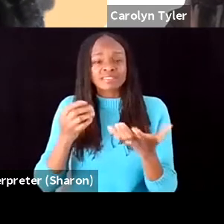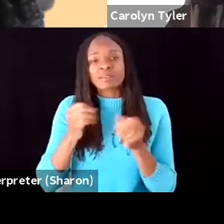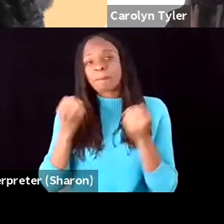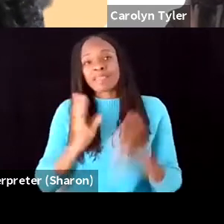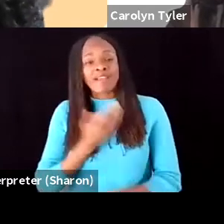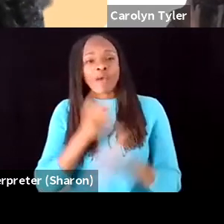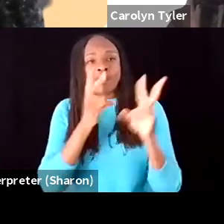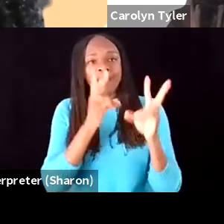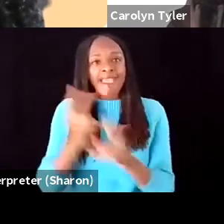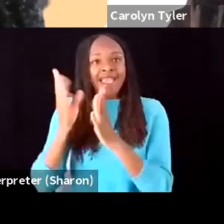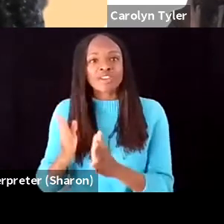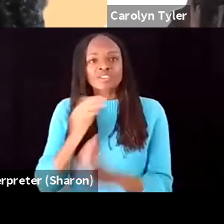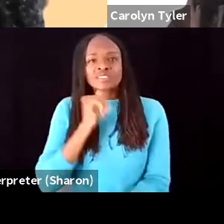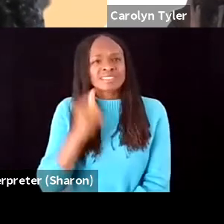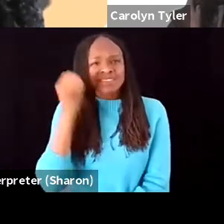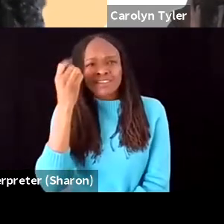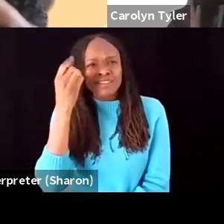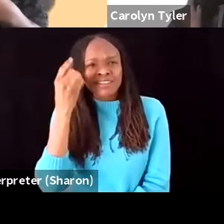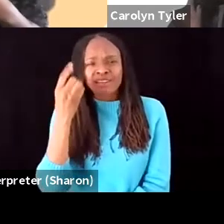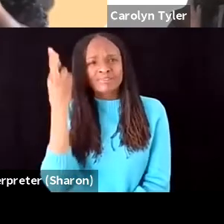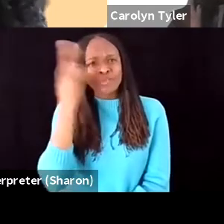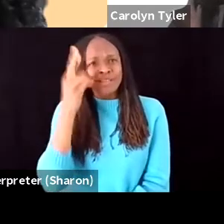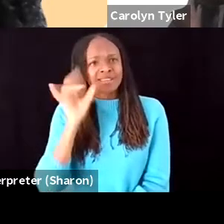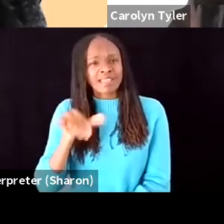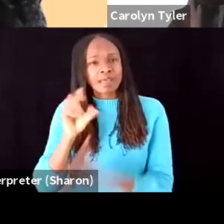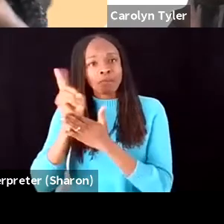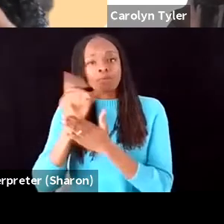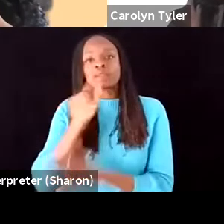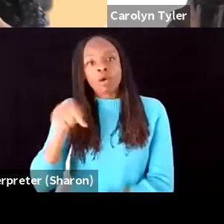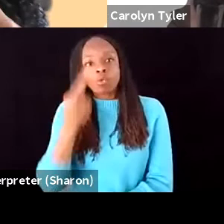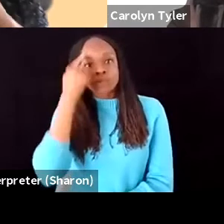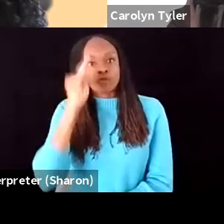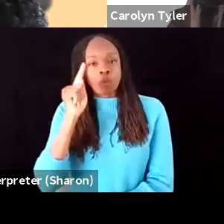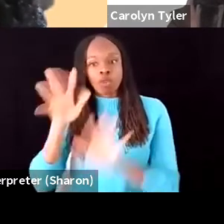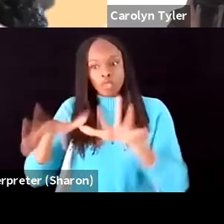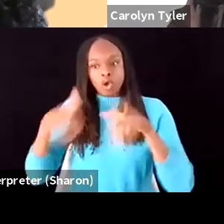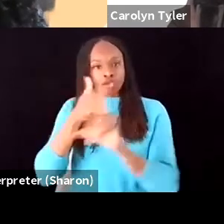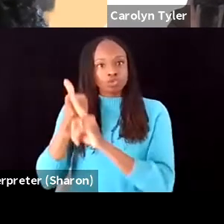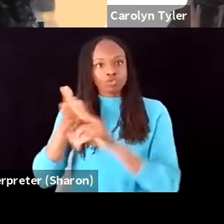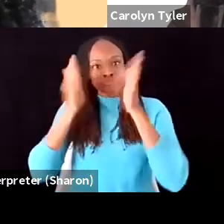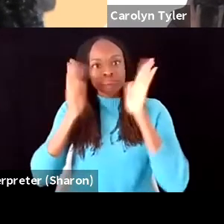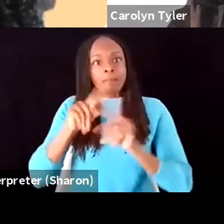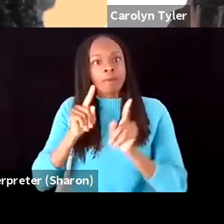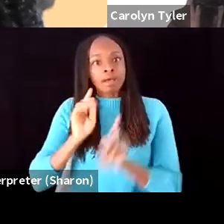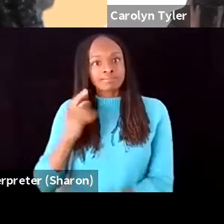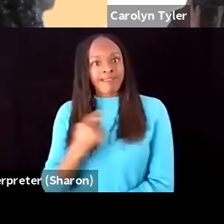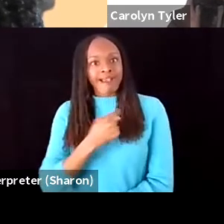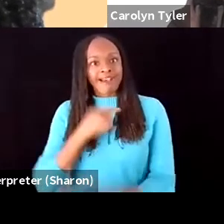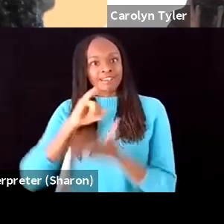didn't realize that moment, not only for our listening audience, but also for us journalists of color who were